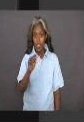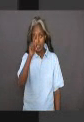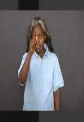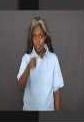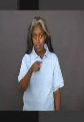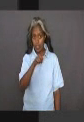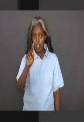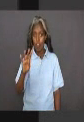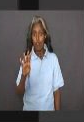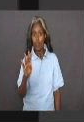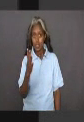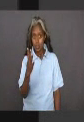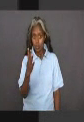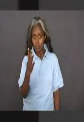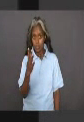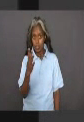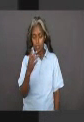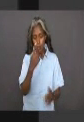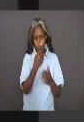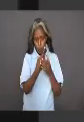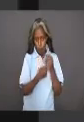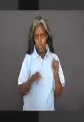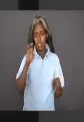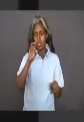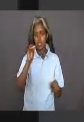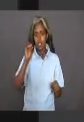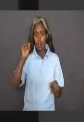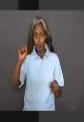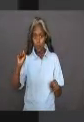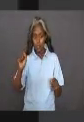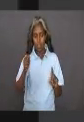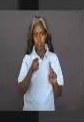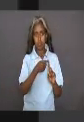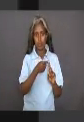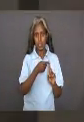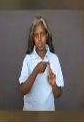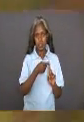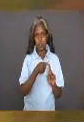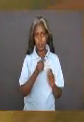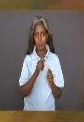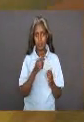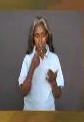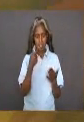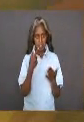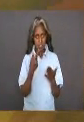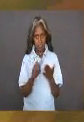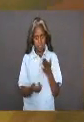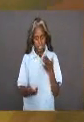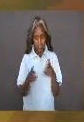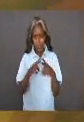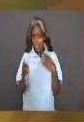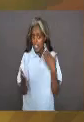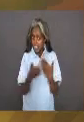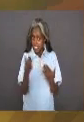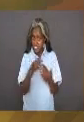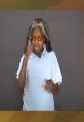And in the fourth, only the cosine is positive. That is fairly easy to